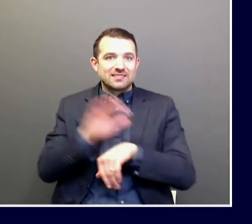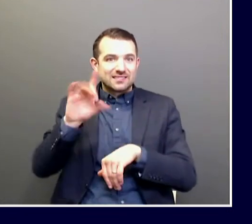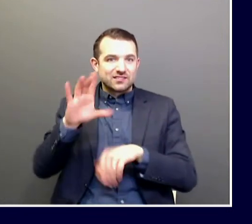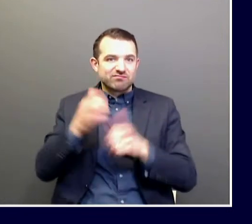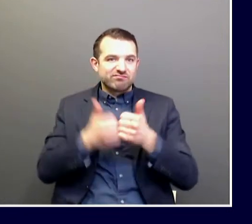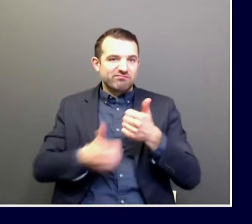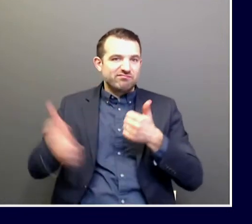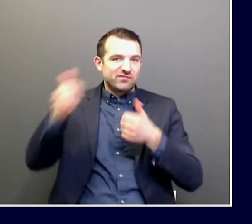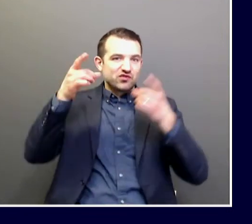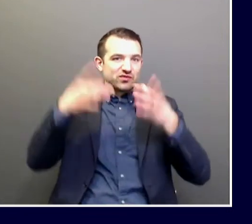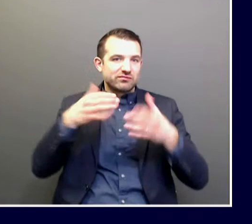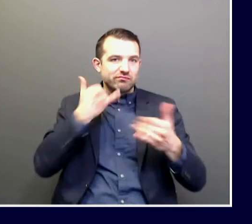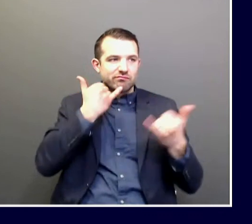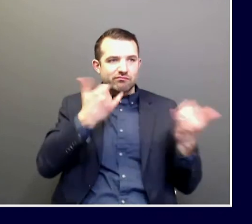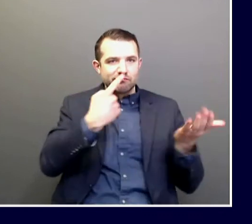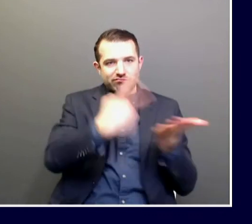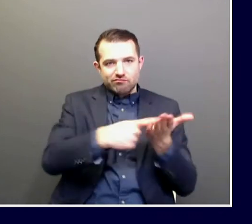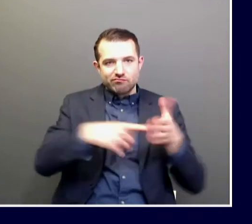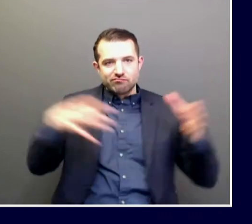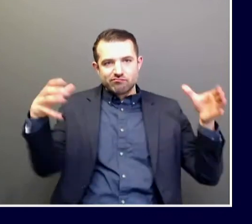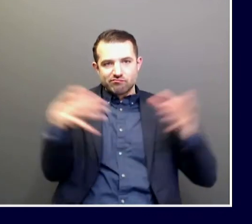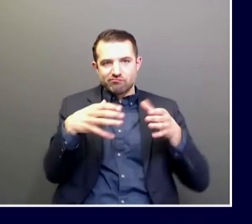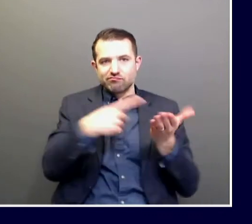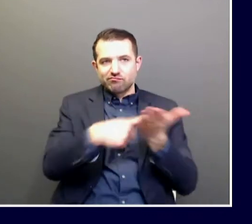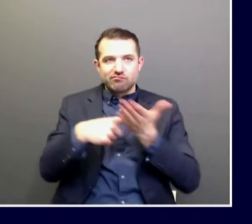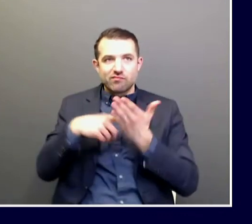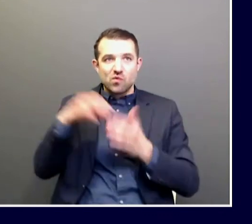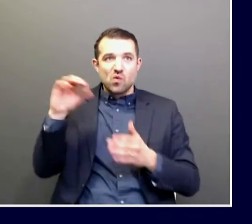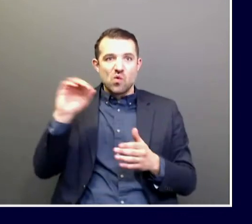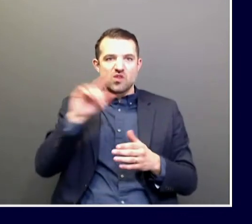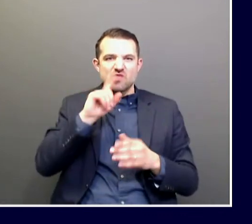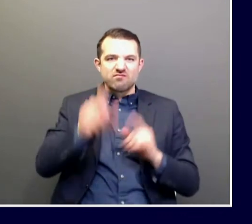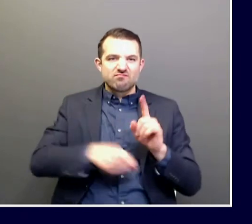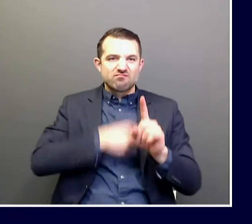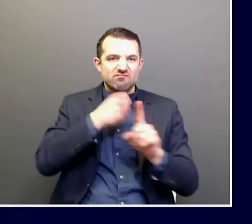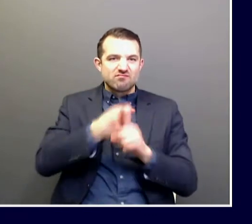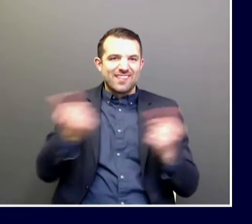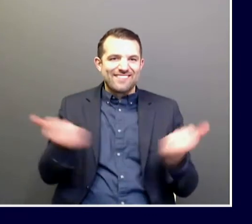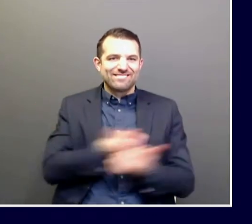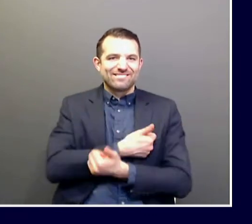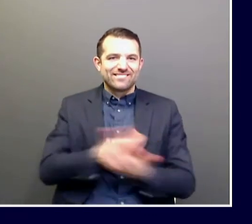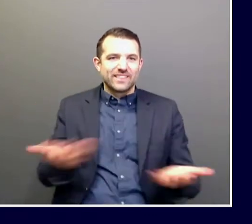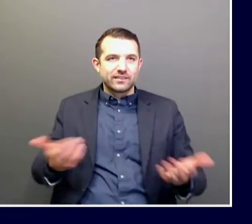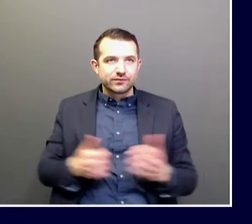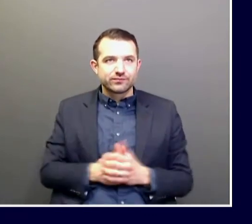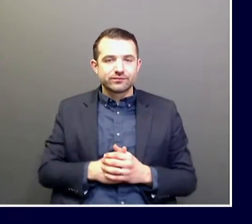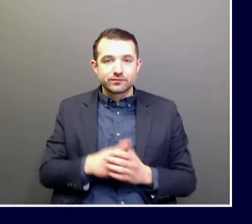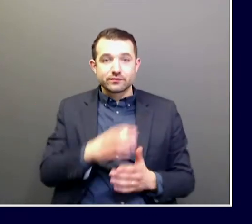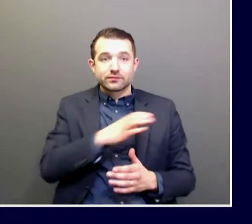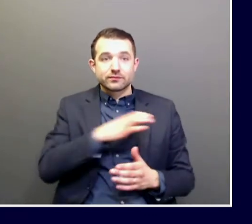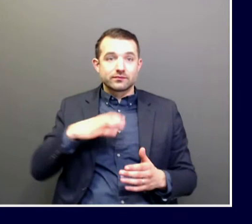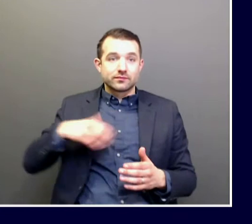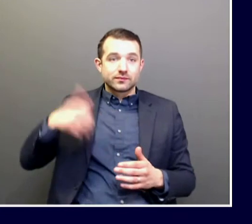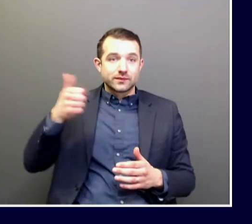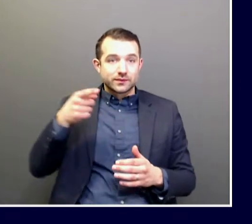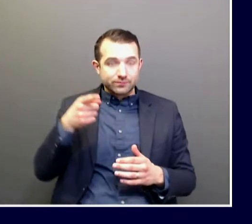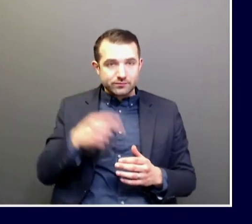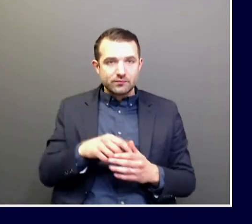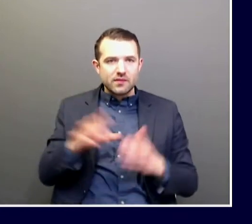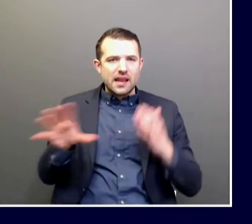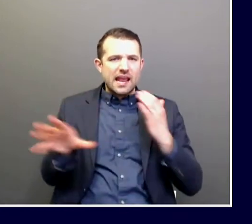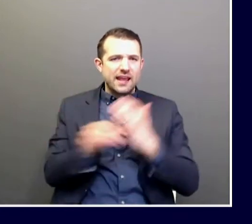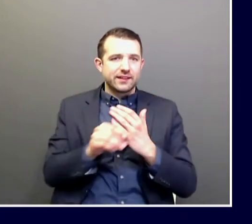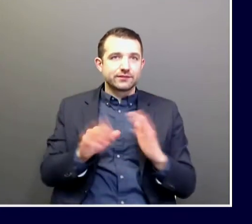variant has really been what's changed everything recently. And I will just add that we appreciate the fact that